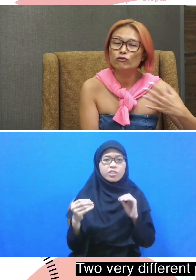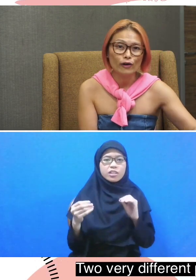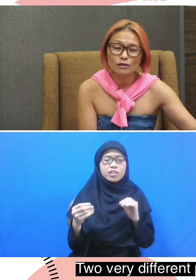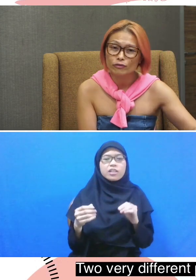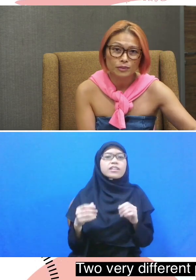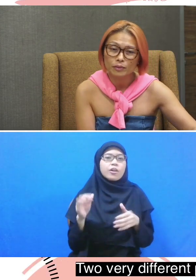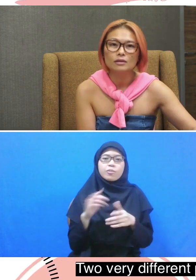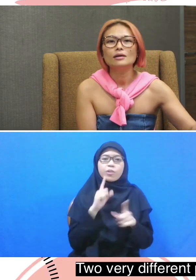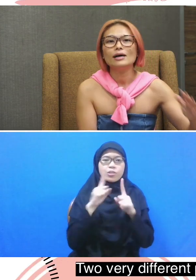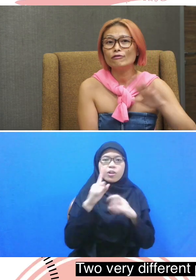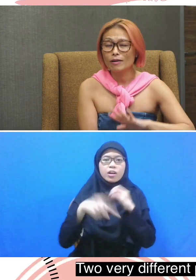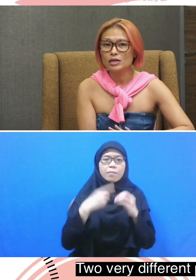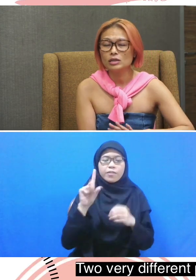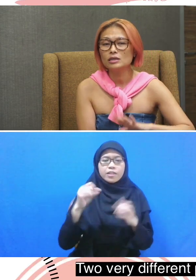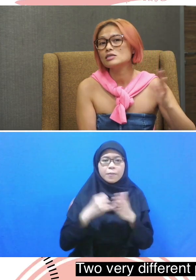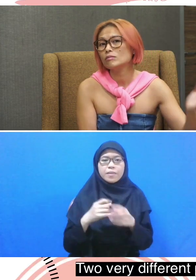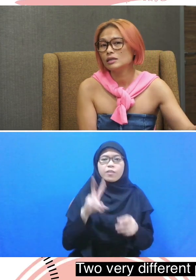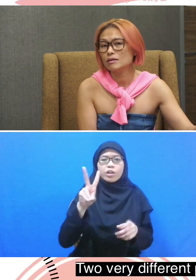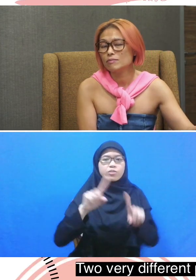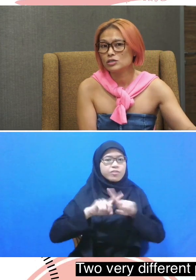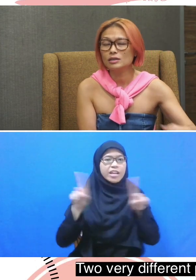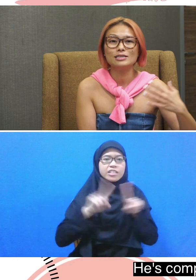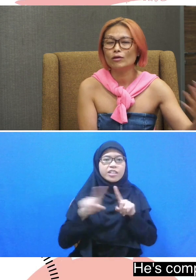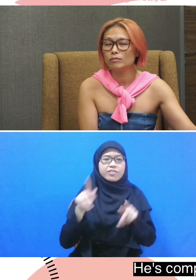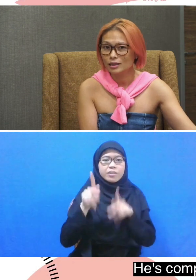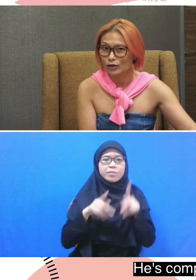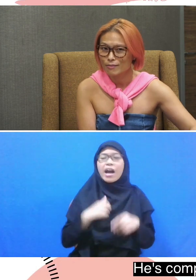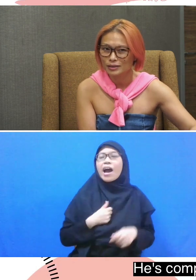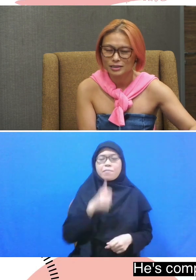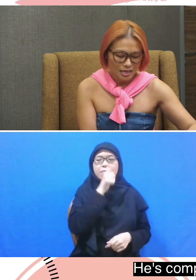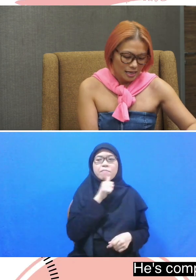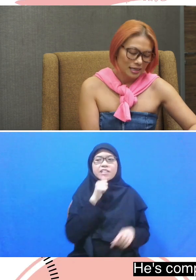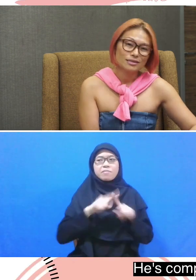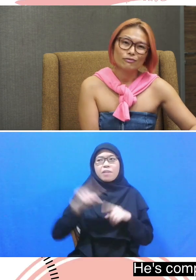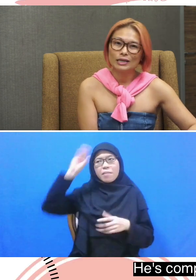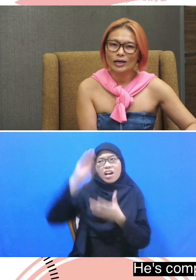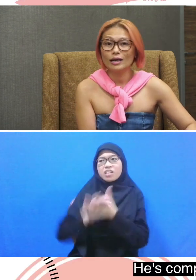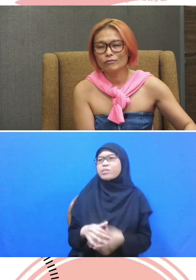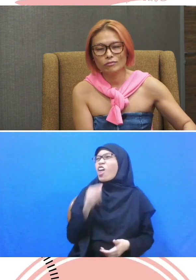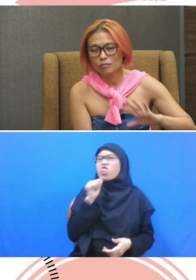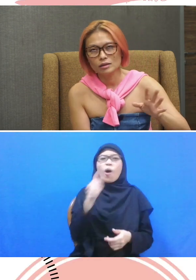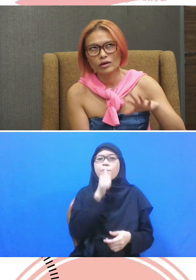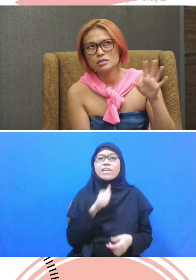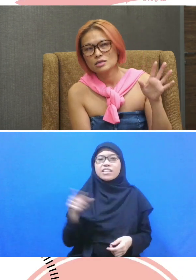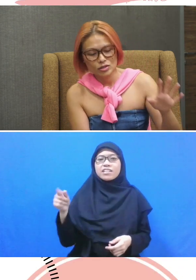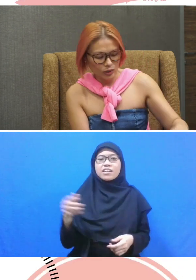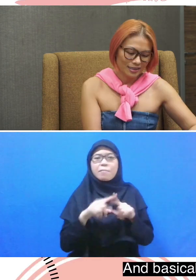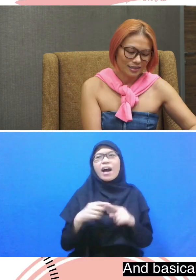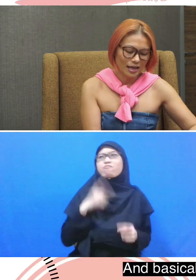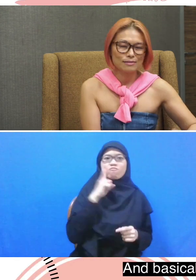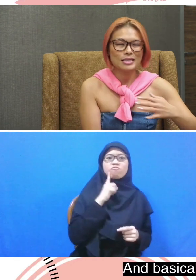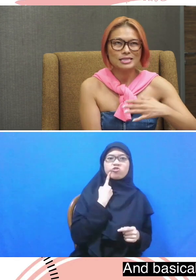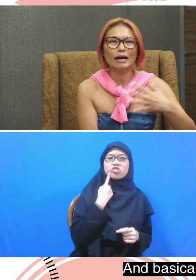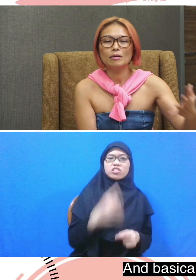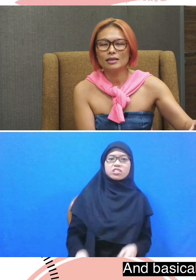Two very different people. I'm very patient. He's completely impatient. He's completely hot-tempered. He is the funny one. I'm the very serious one.